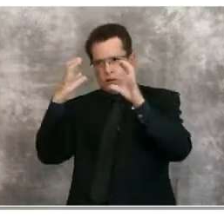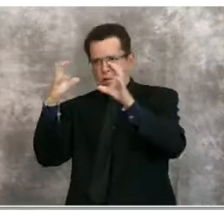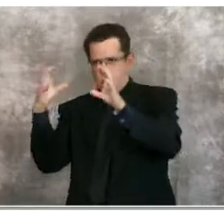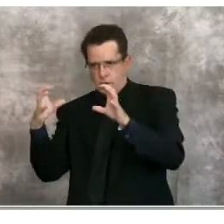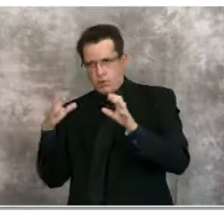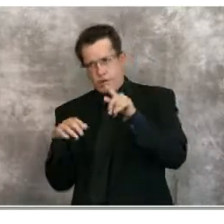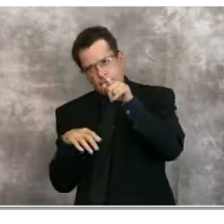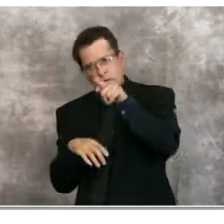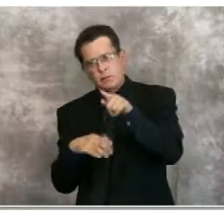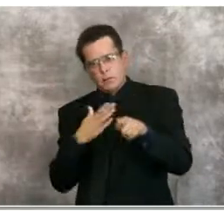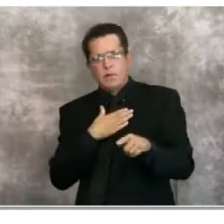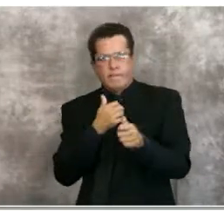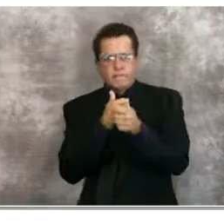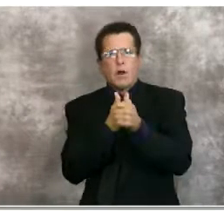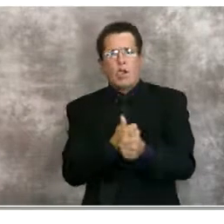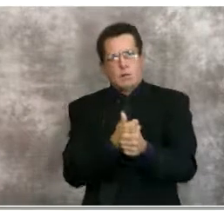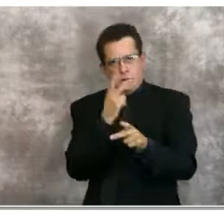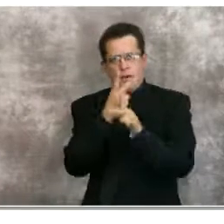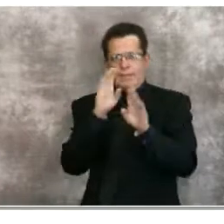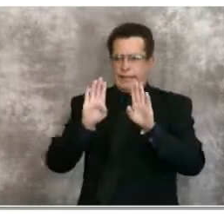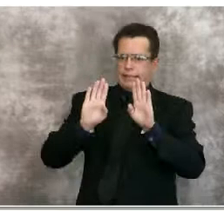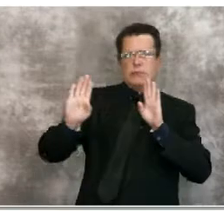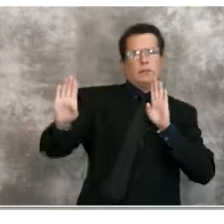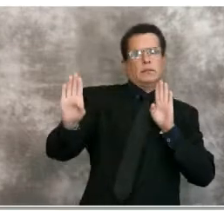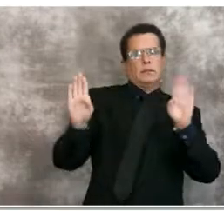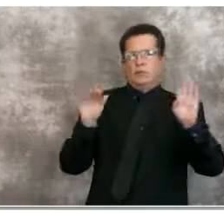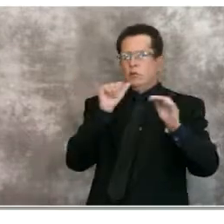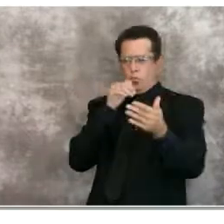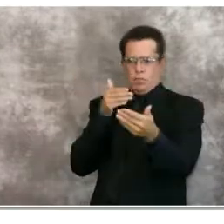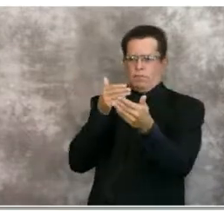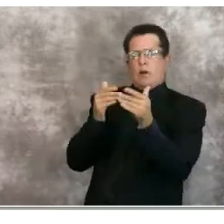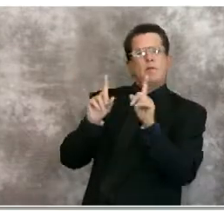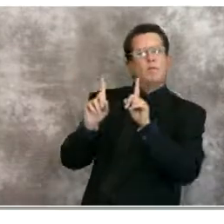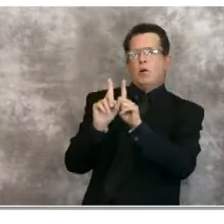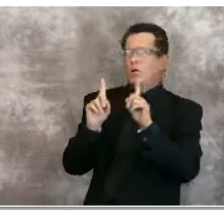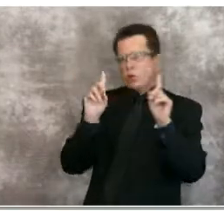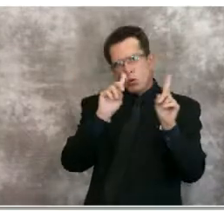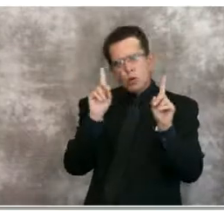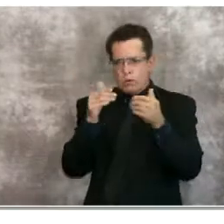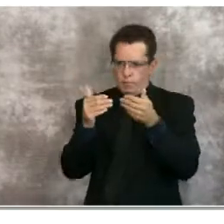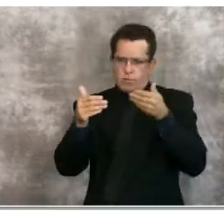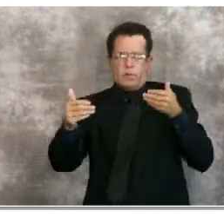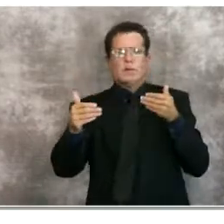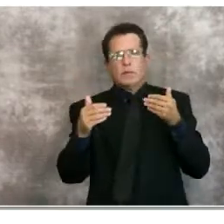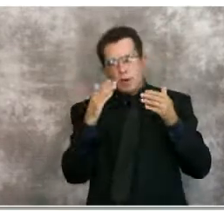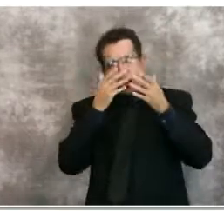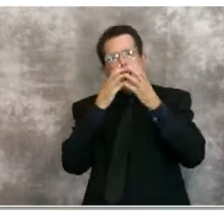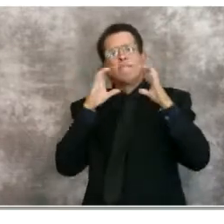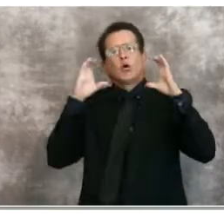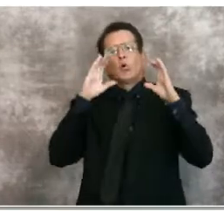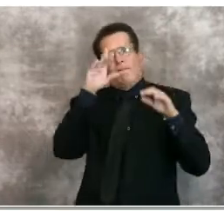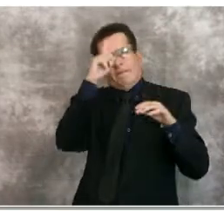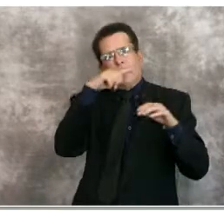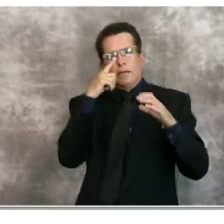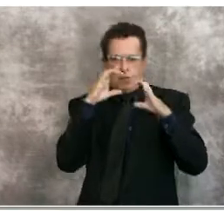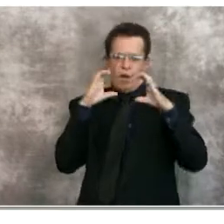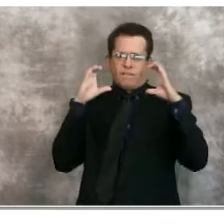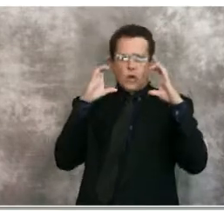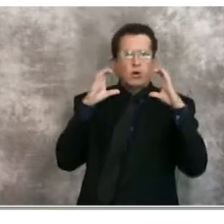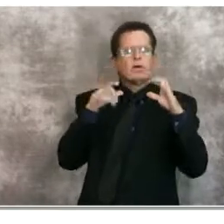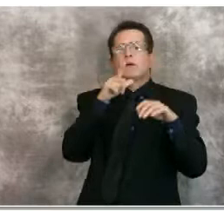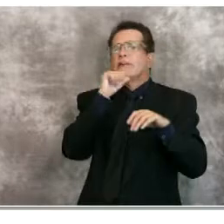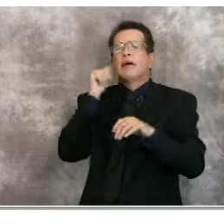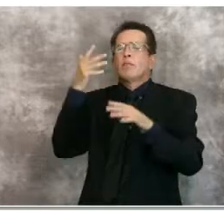sanitation, to keep their distance 6 feet apart, wear face coverings, and avoid crowded places, and